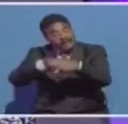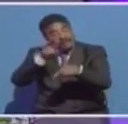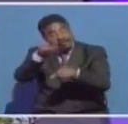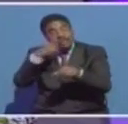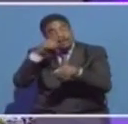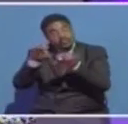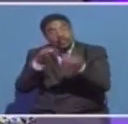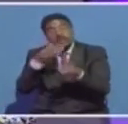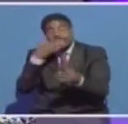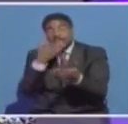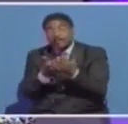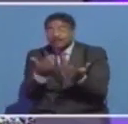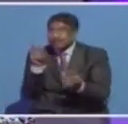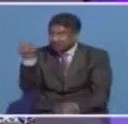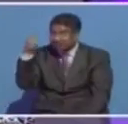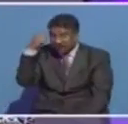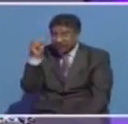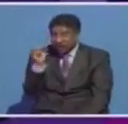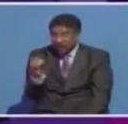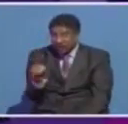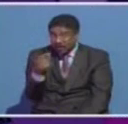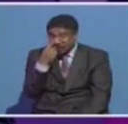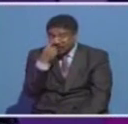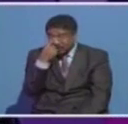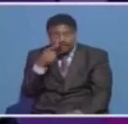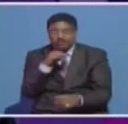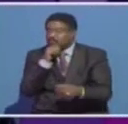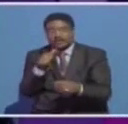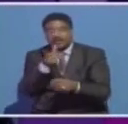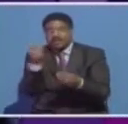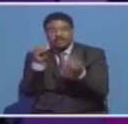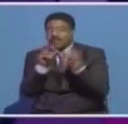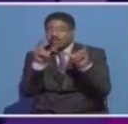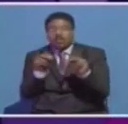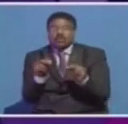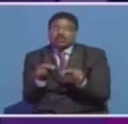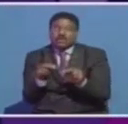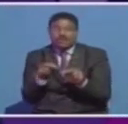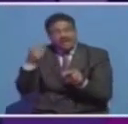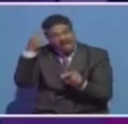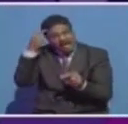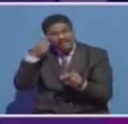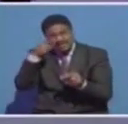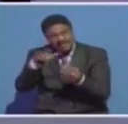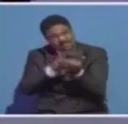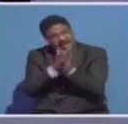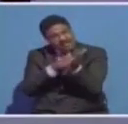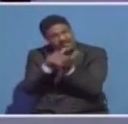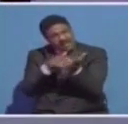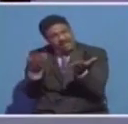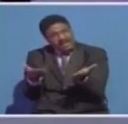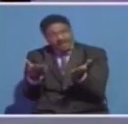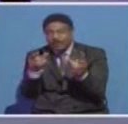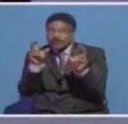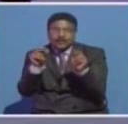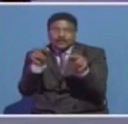their work. You're being soft? I don't think so, not anymore. Probably previously. I mean, government shouldn't be weak in terms of enforcing laws and standards. We